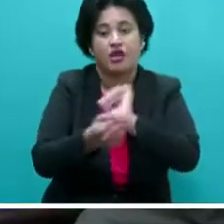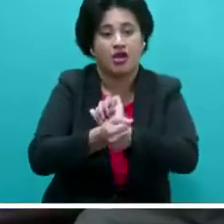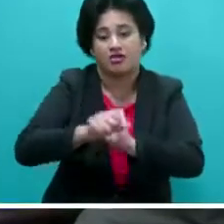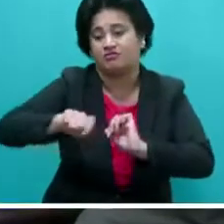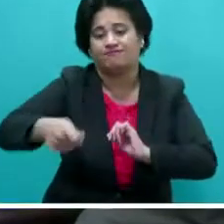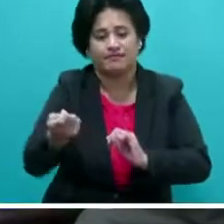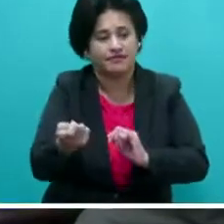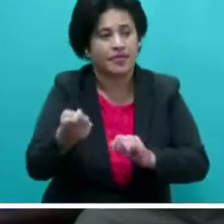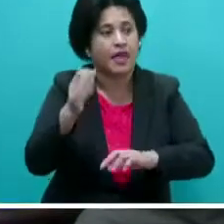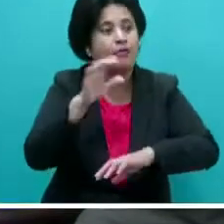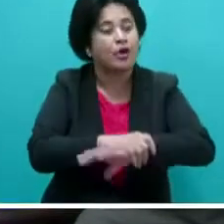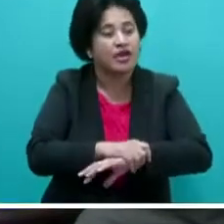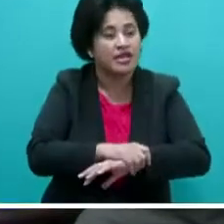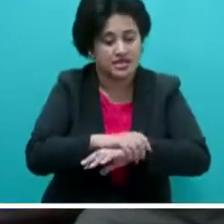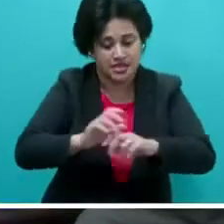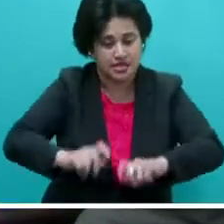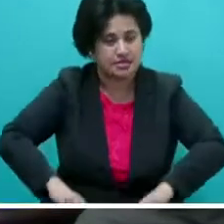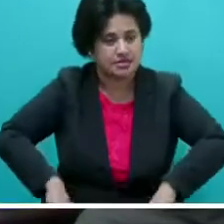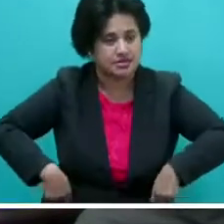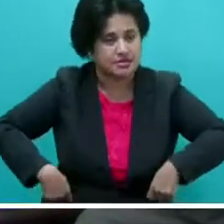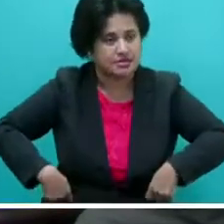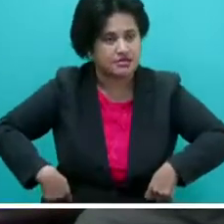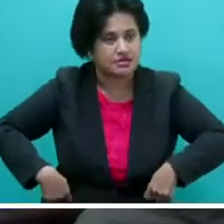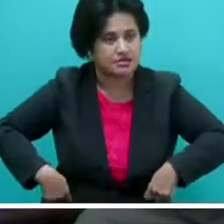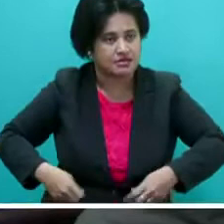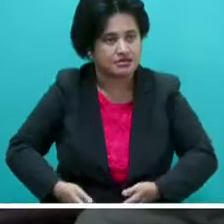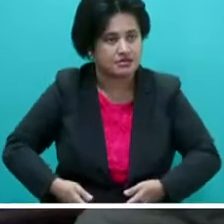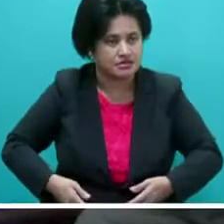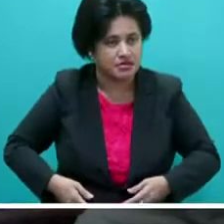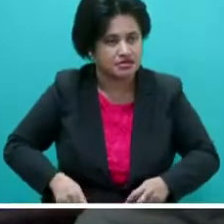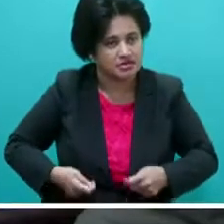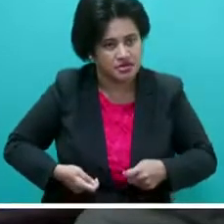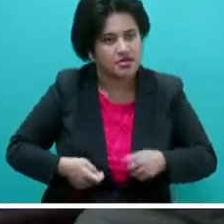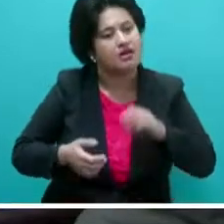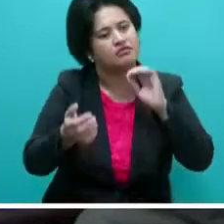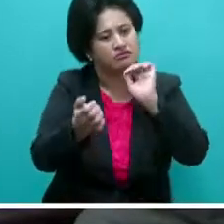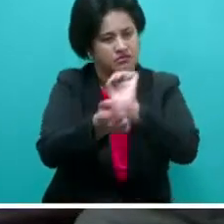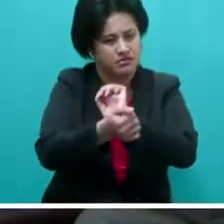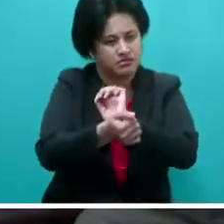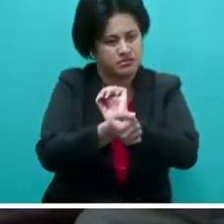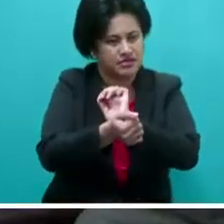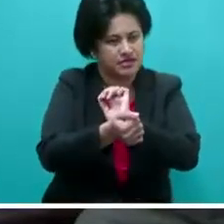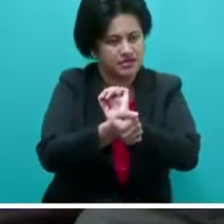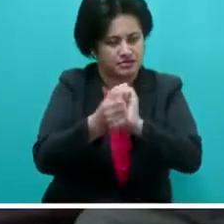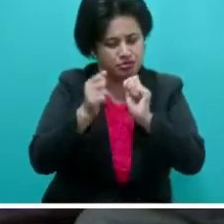his underpants in the cell at Suva Police Station. That's what they did. And Mr. Speaker,